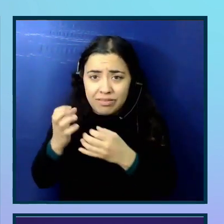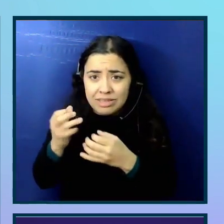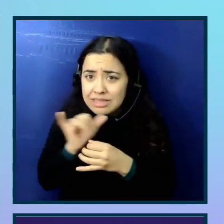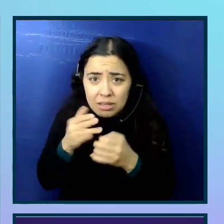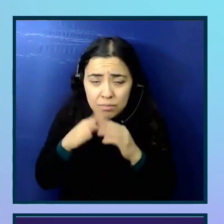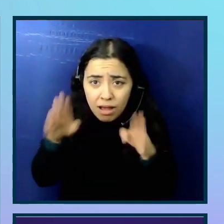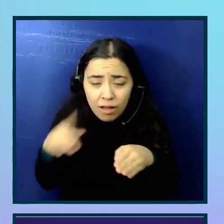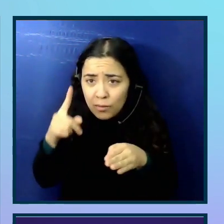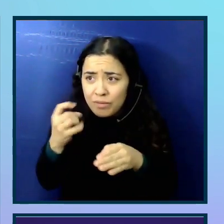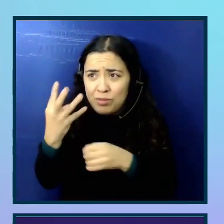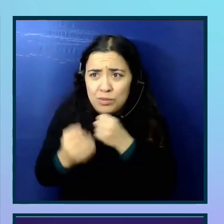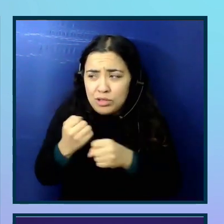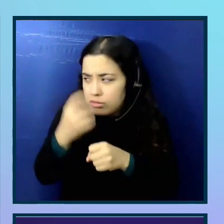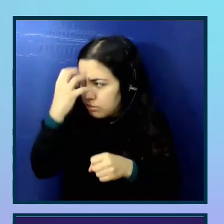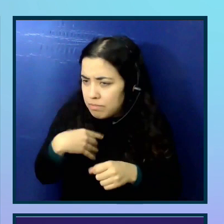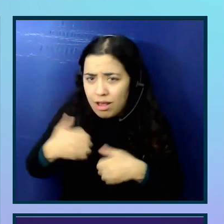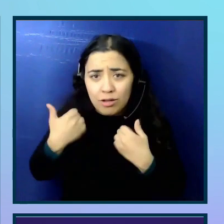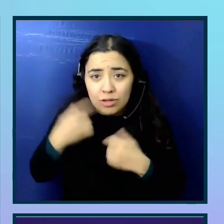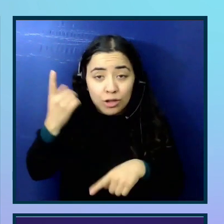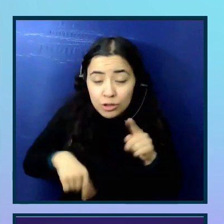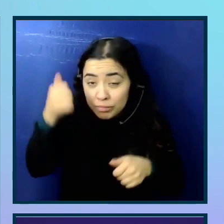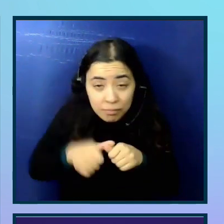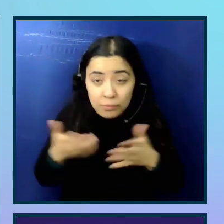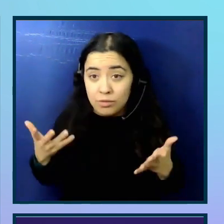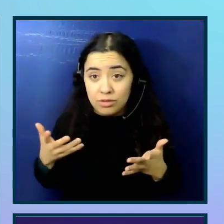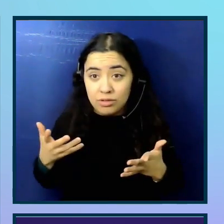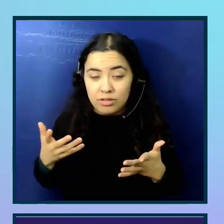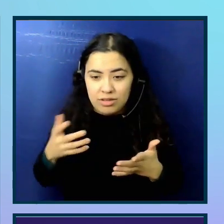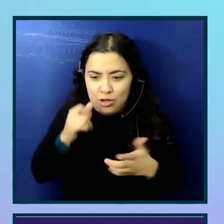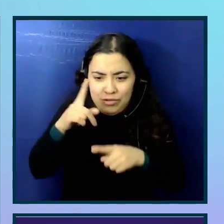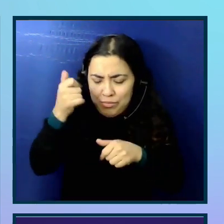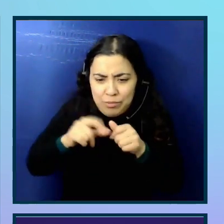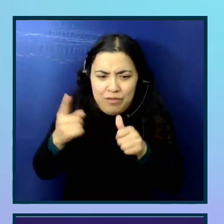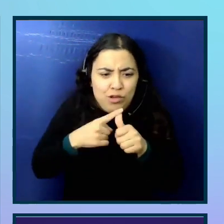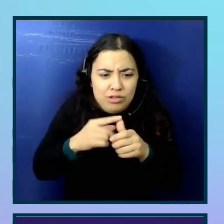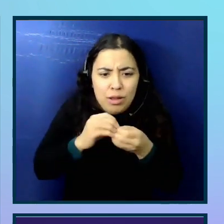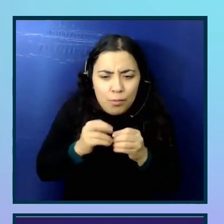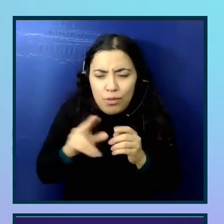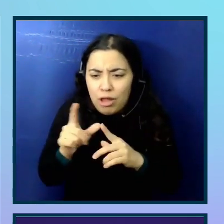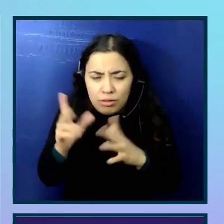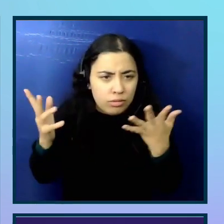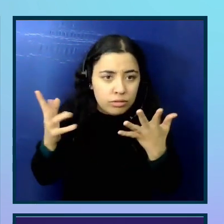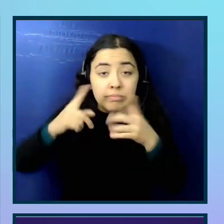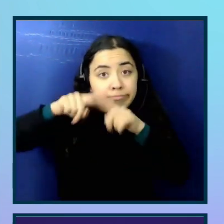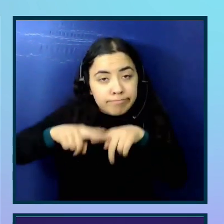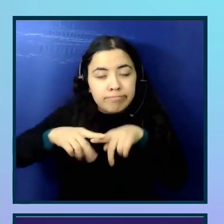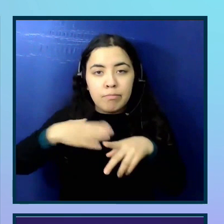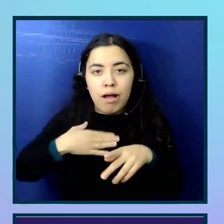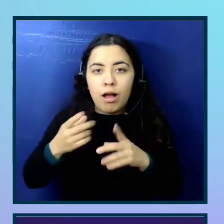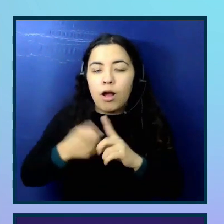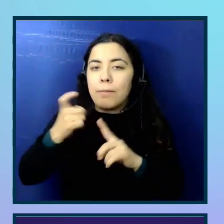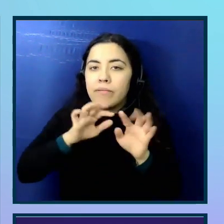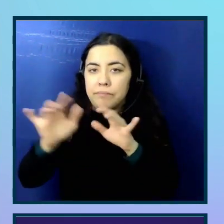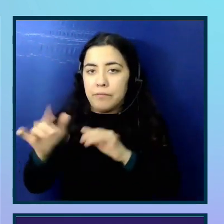I could not remember my address. I was like, I can't even remember what it starts with. So relying on autofill is a big deal. So,